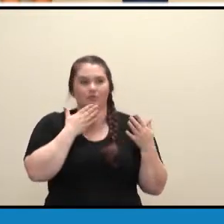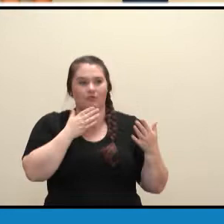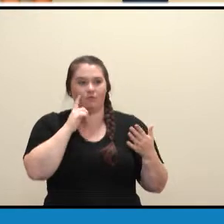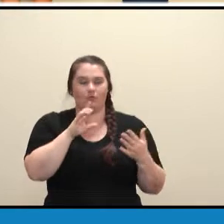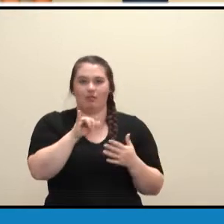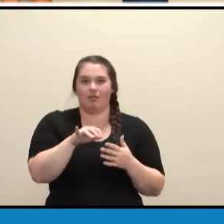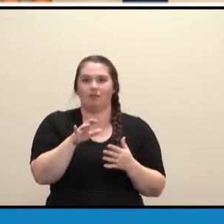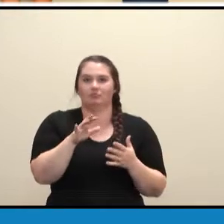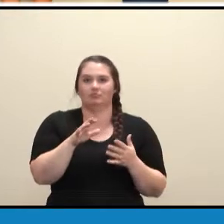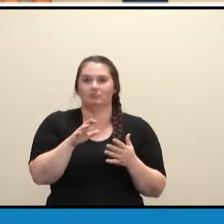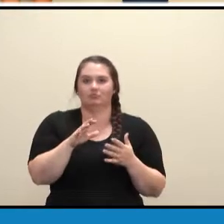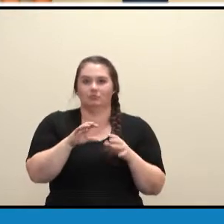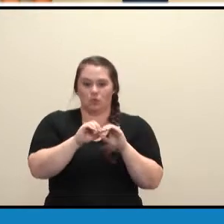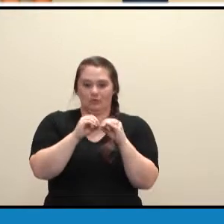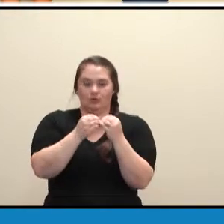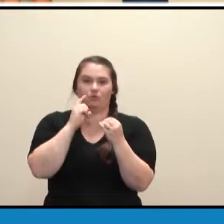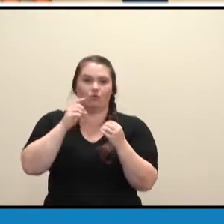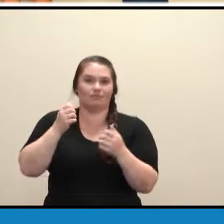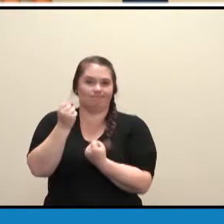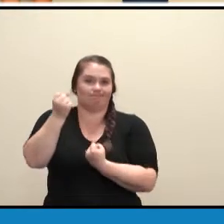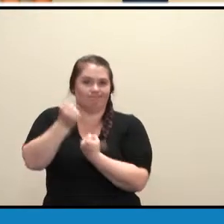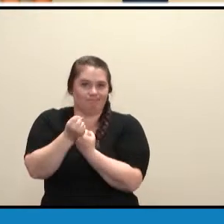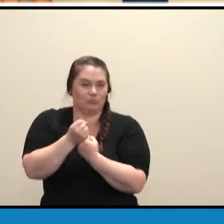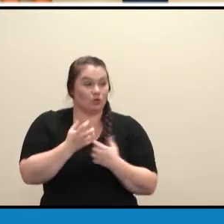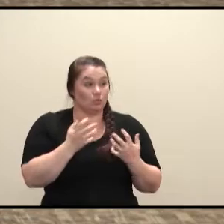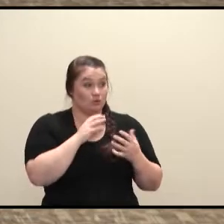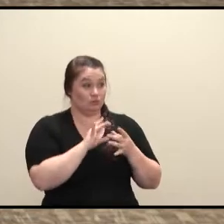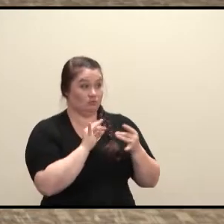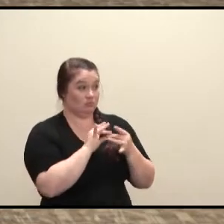for supporting our classrooms. Would you like to add anything?